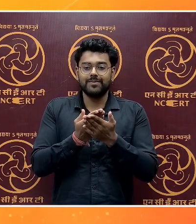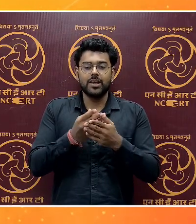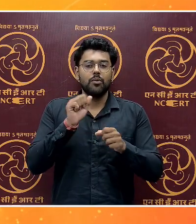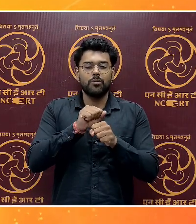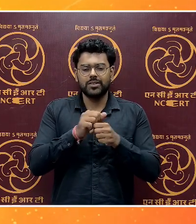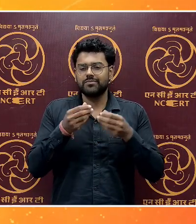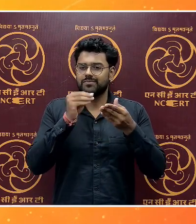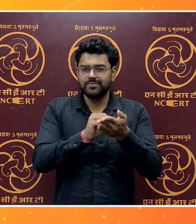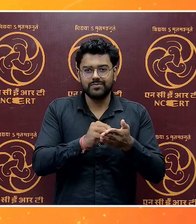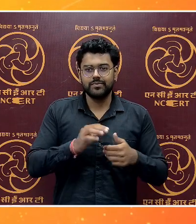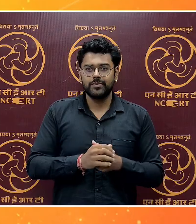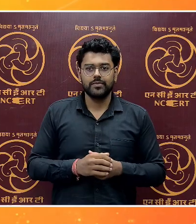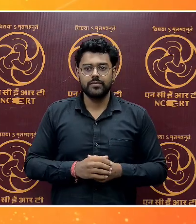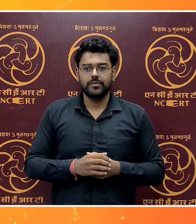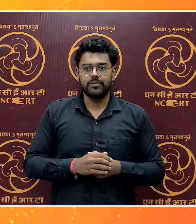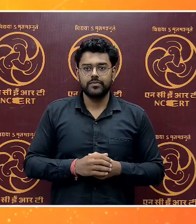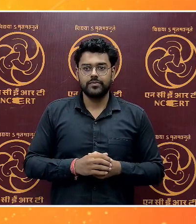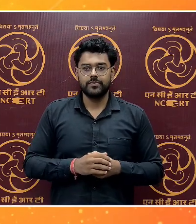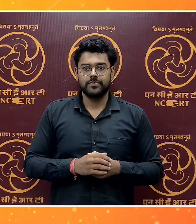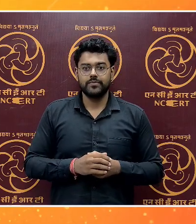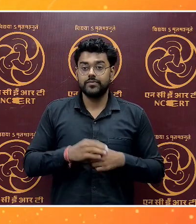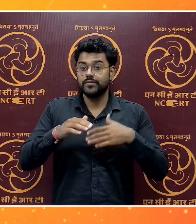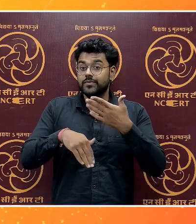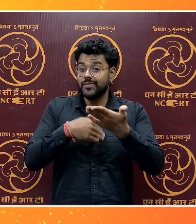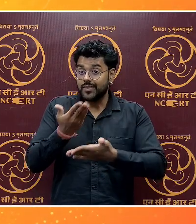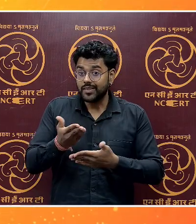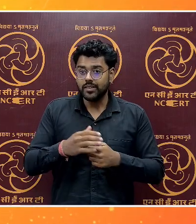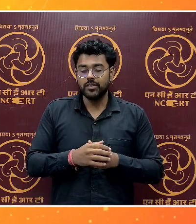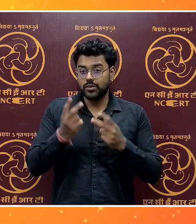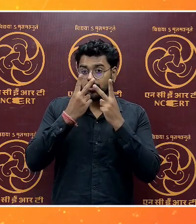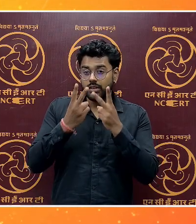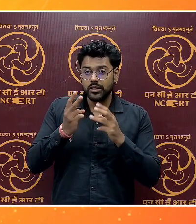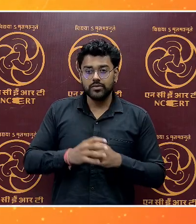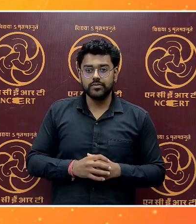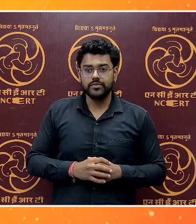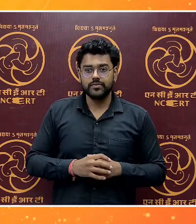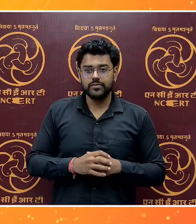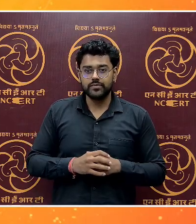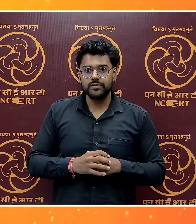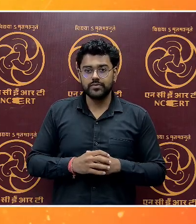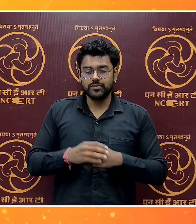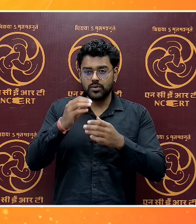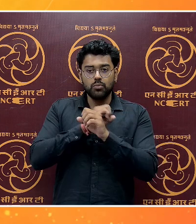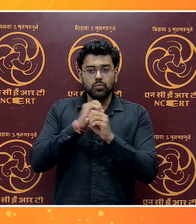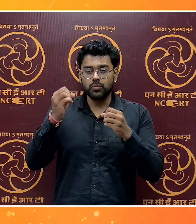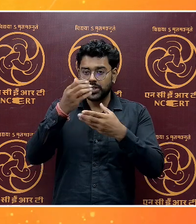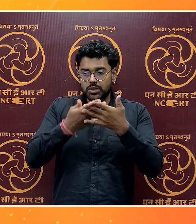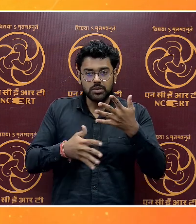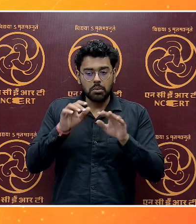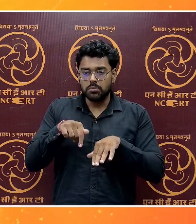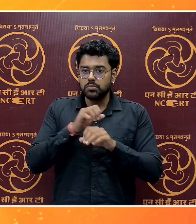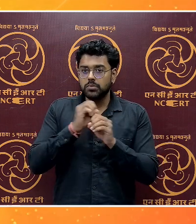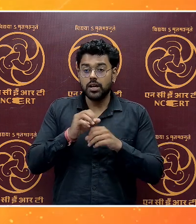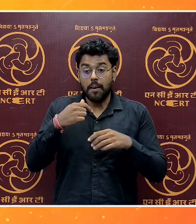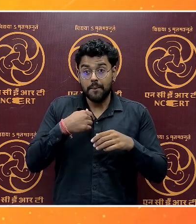special educator. I have to click on the assign screening. After assign screening, you see that there is no list is there for right now. I